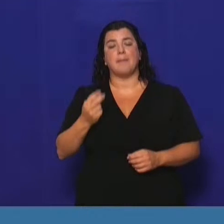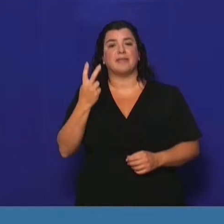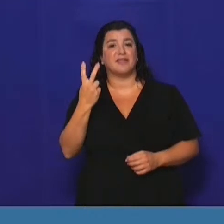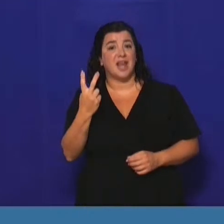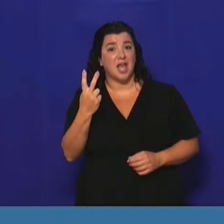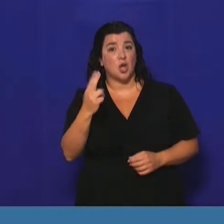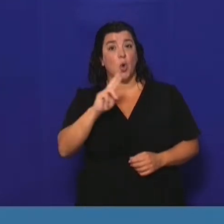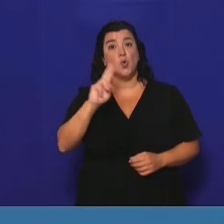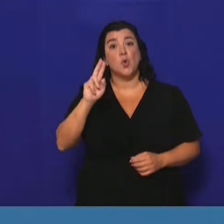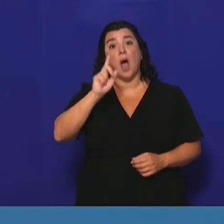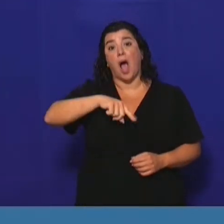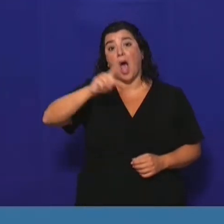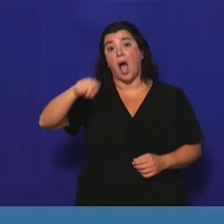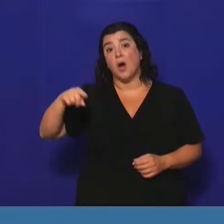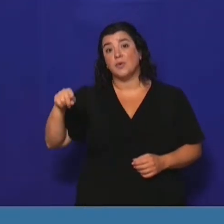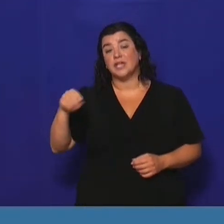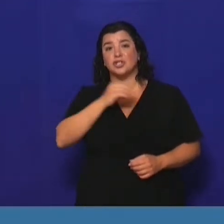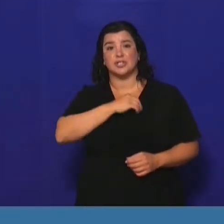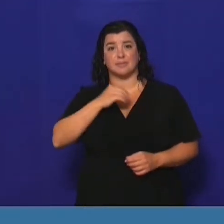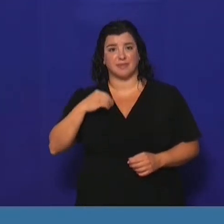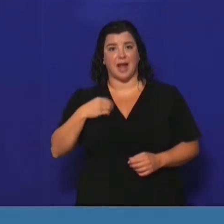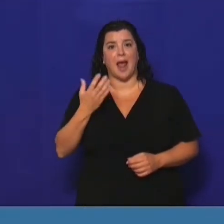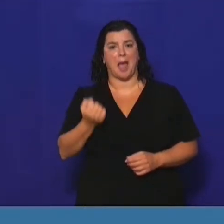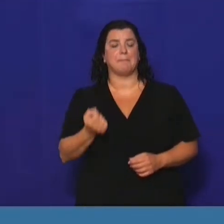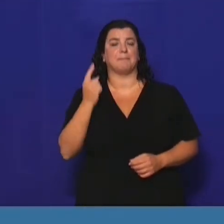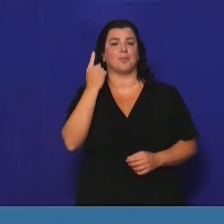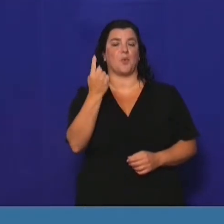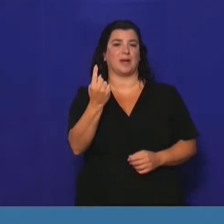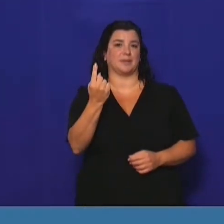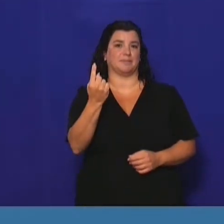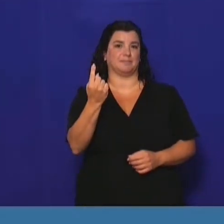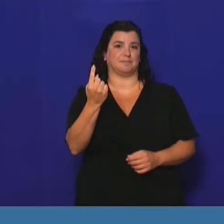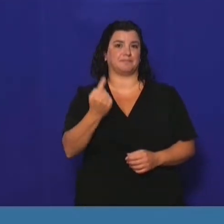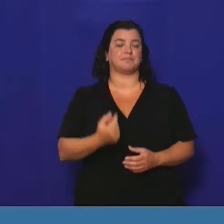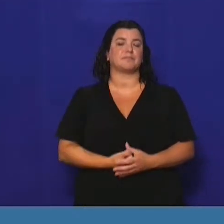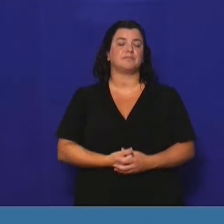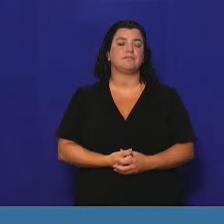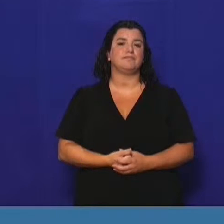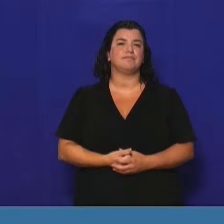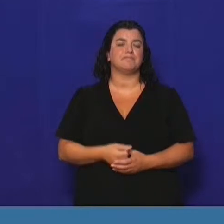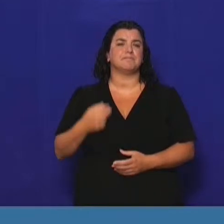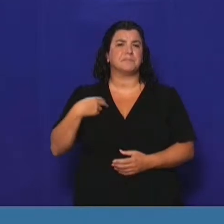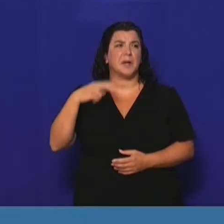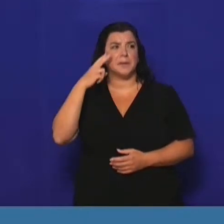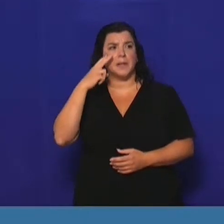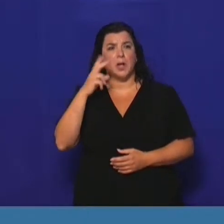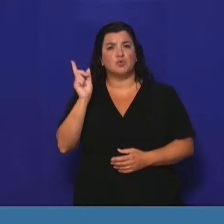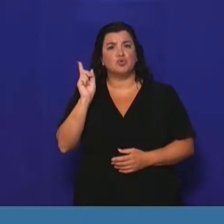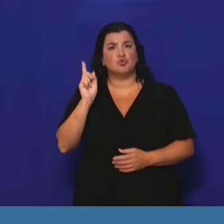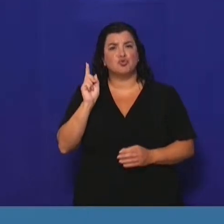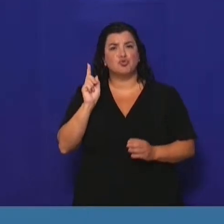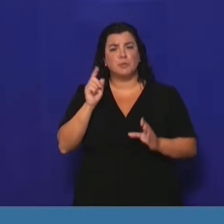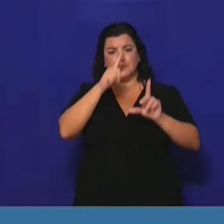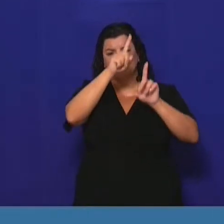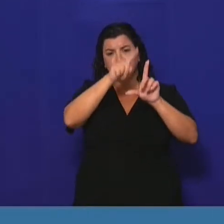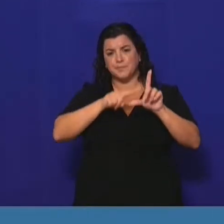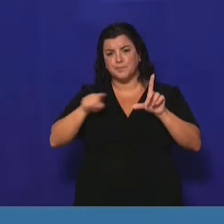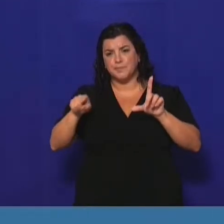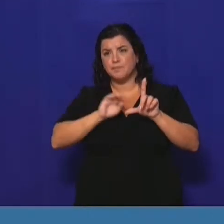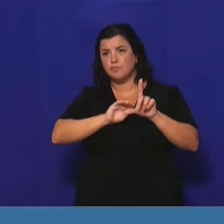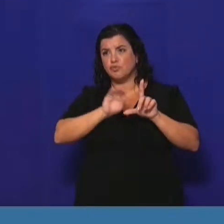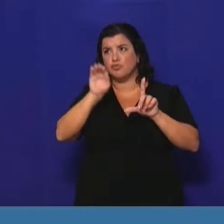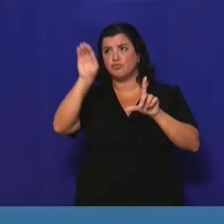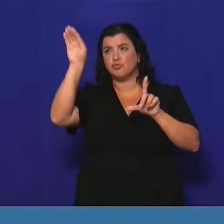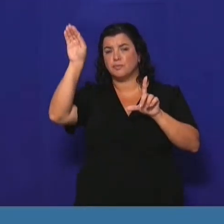hemm persuna waħda. Bħalma qegħdin naraw mill-aħħar ta' kif konna għaddejjin